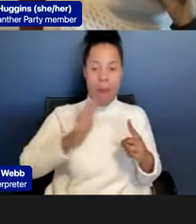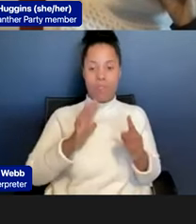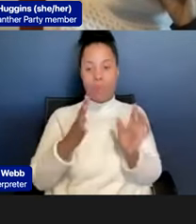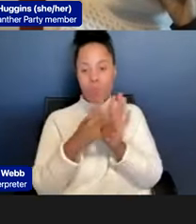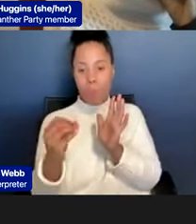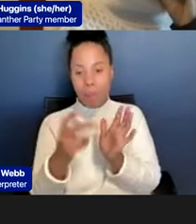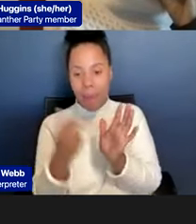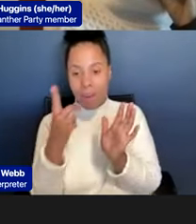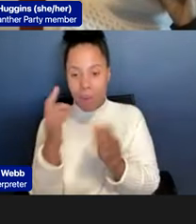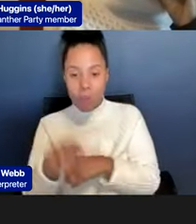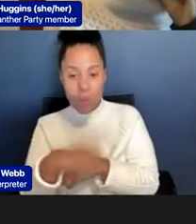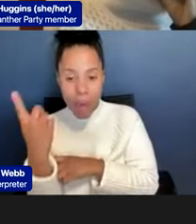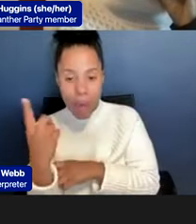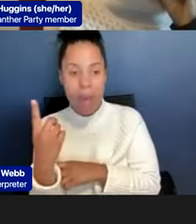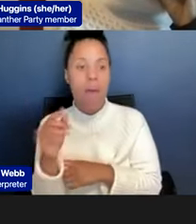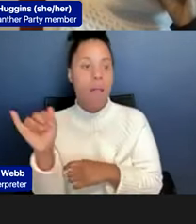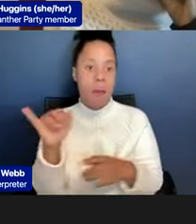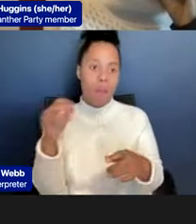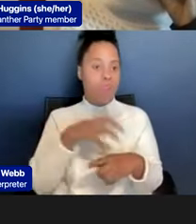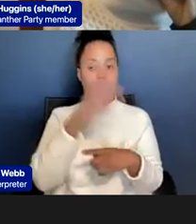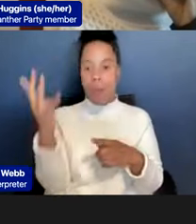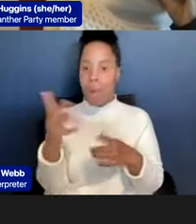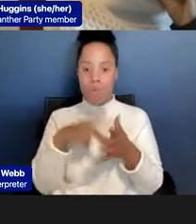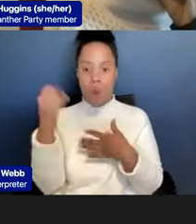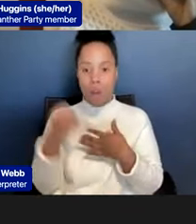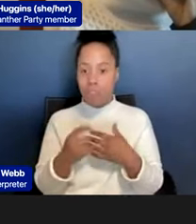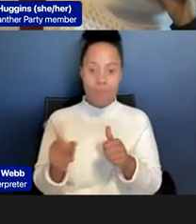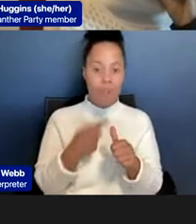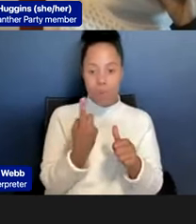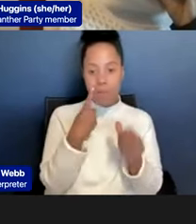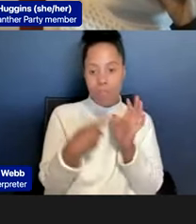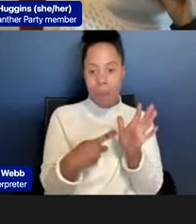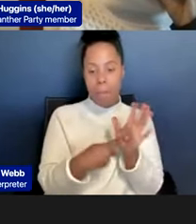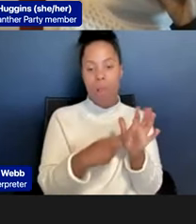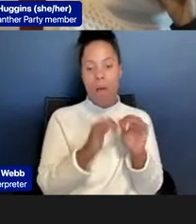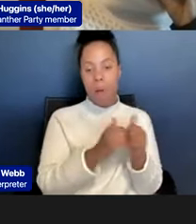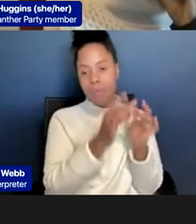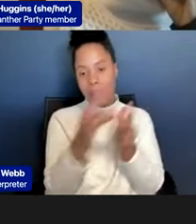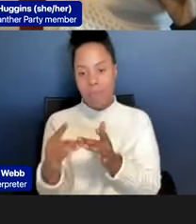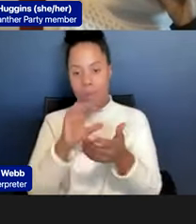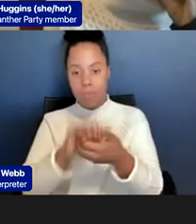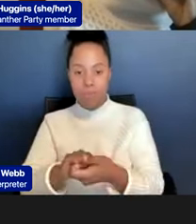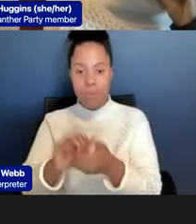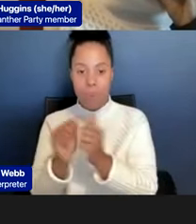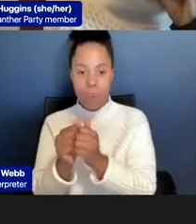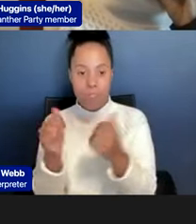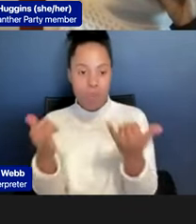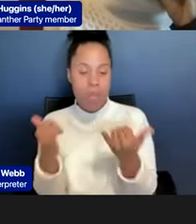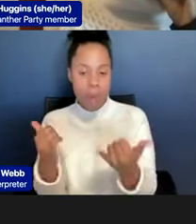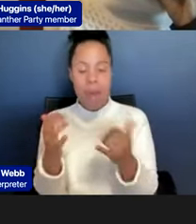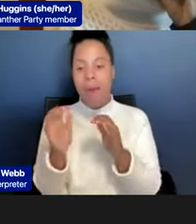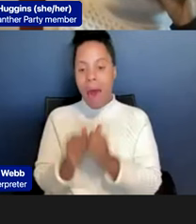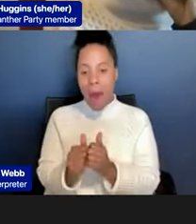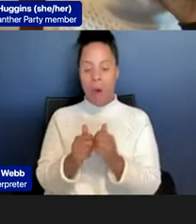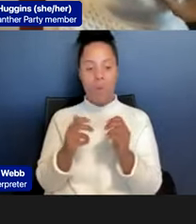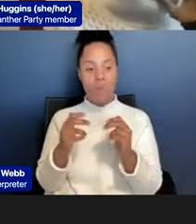inform really good organizing today, including how do we build a united front against fascism. But in the interest